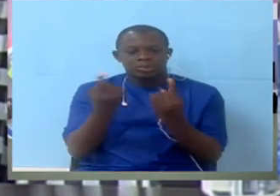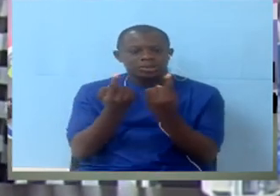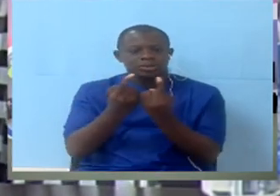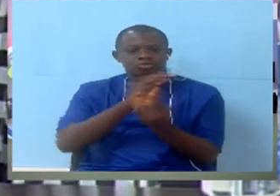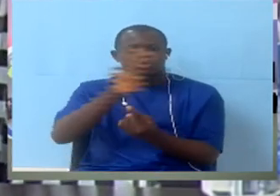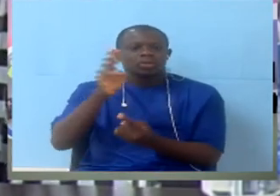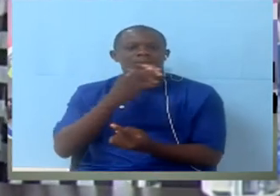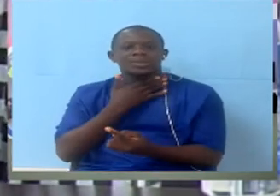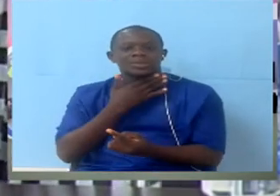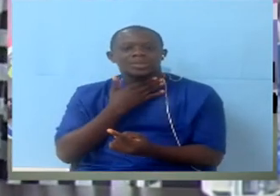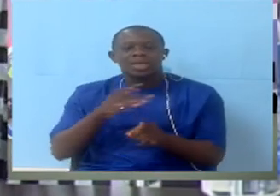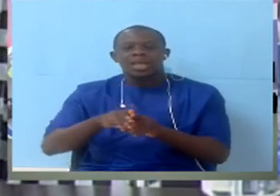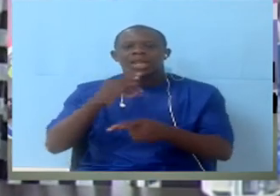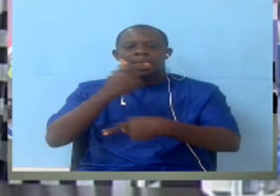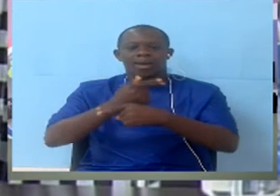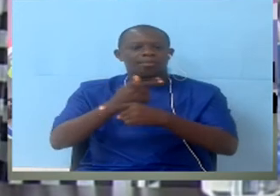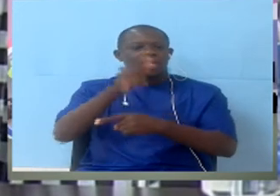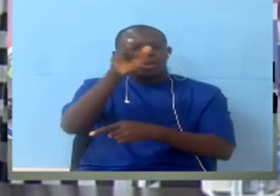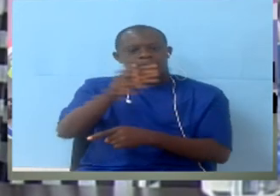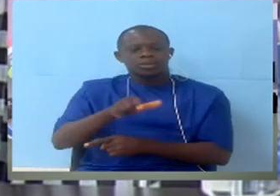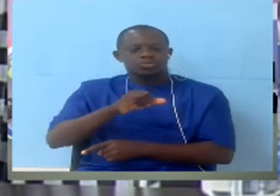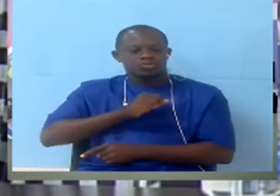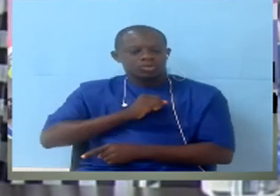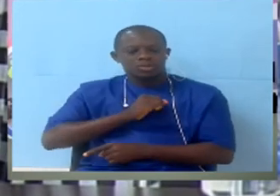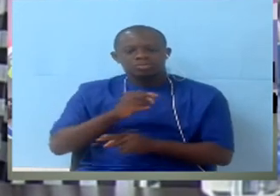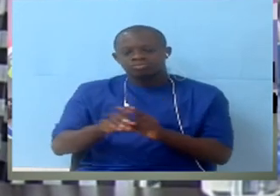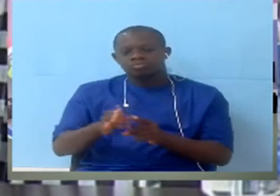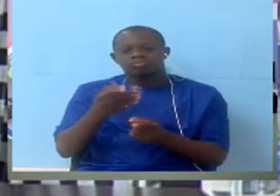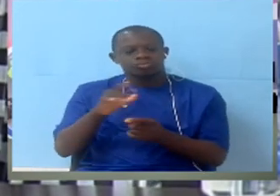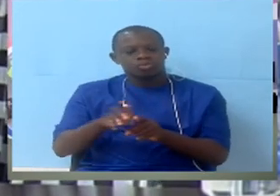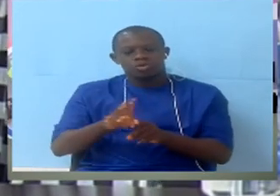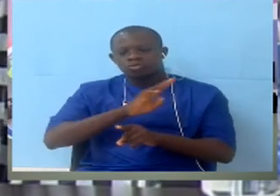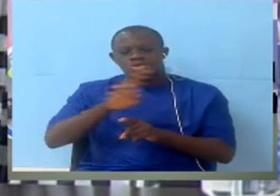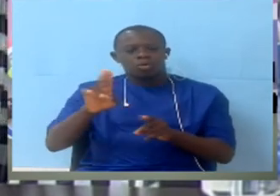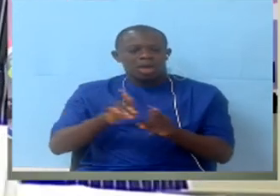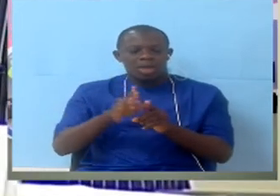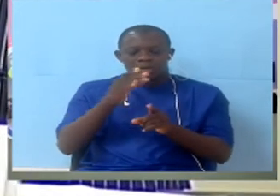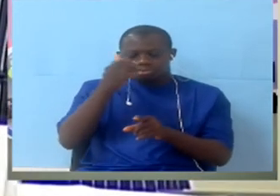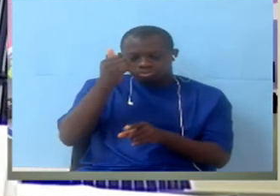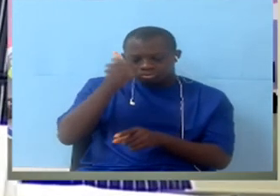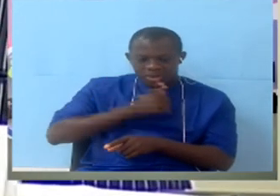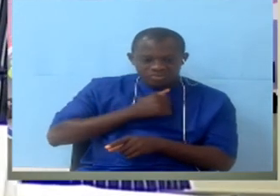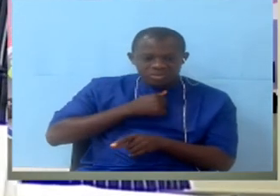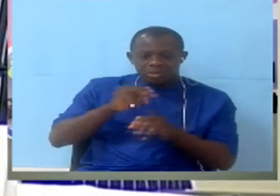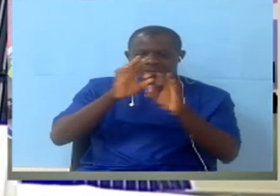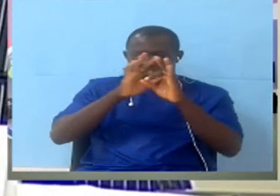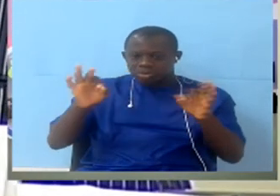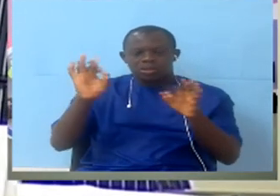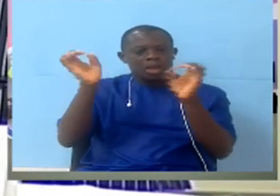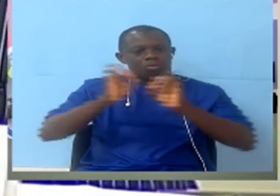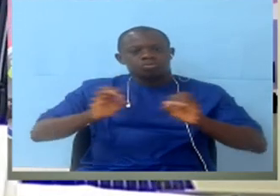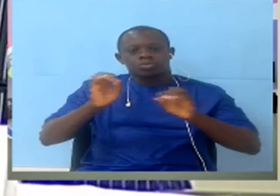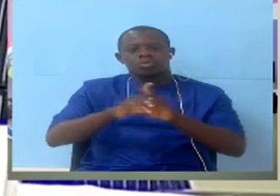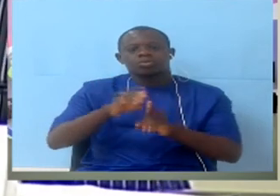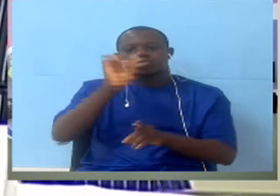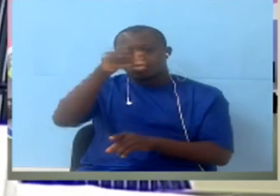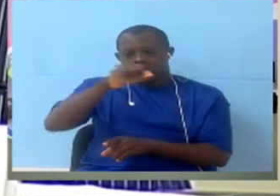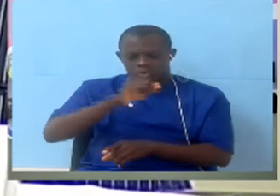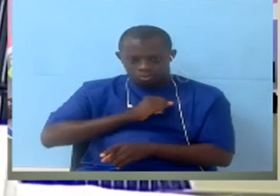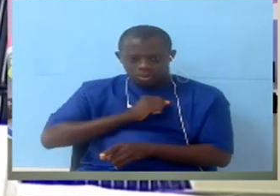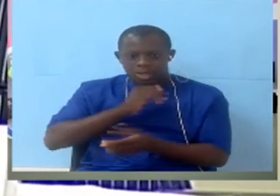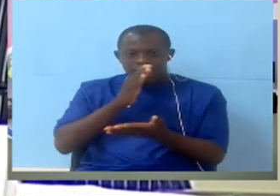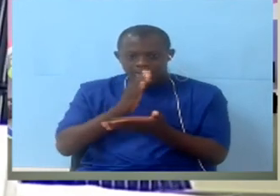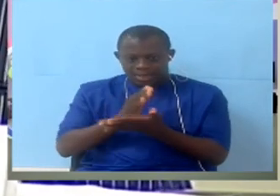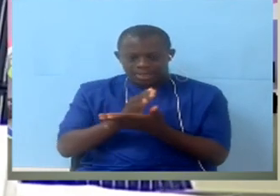or civilians were not comfortable around the border areas then. Your patrol team was different from